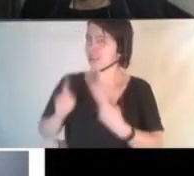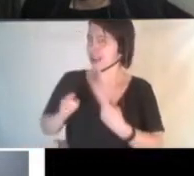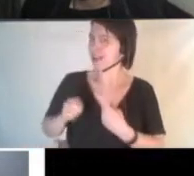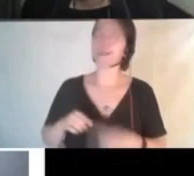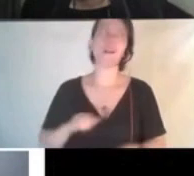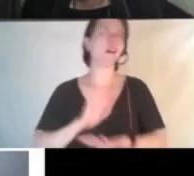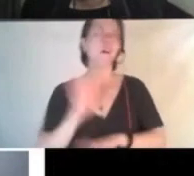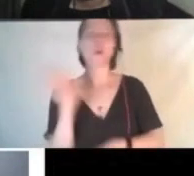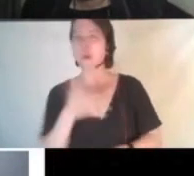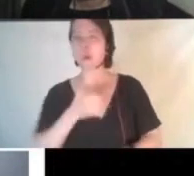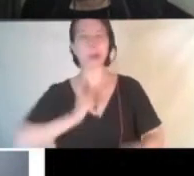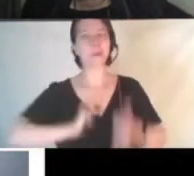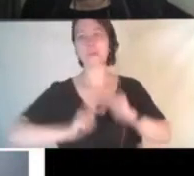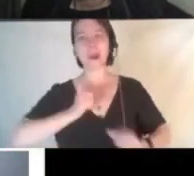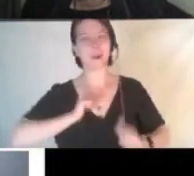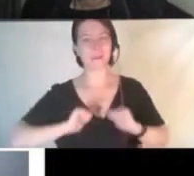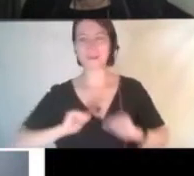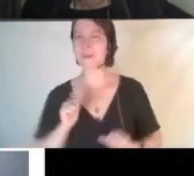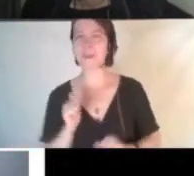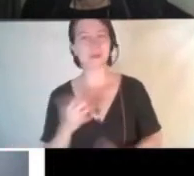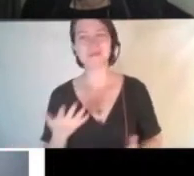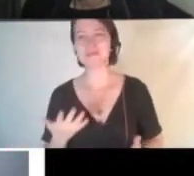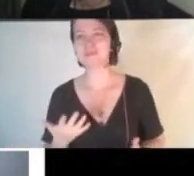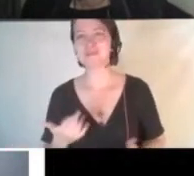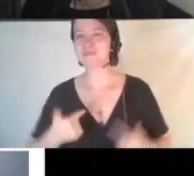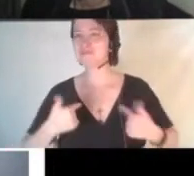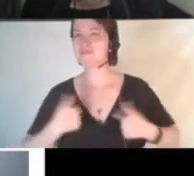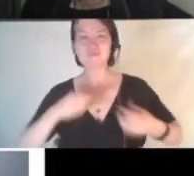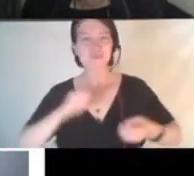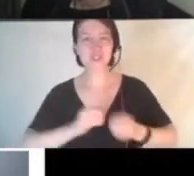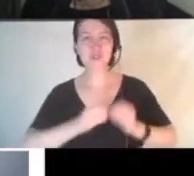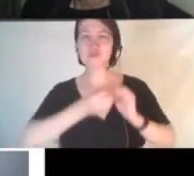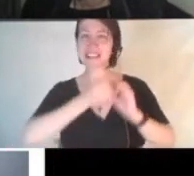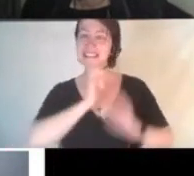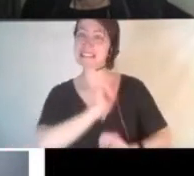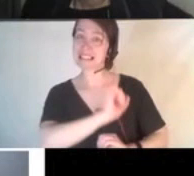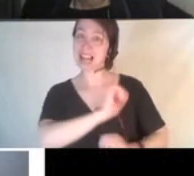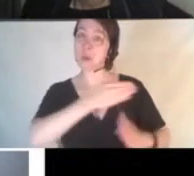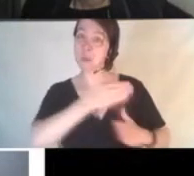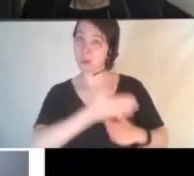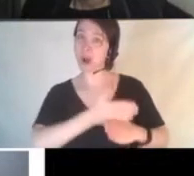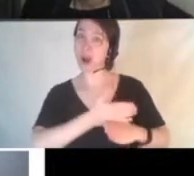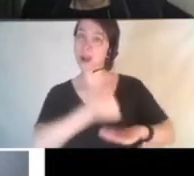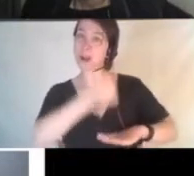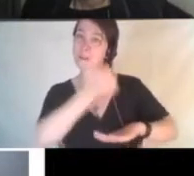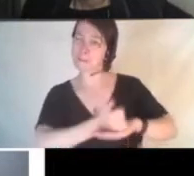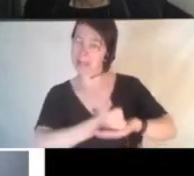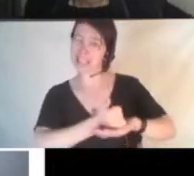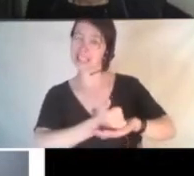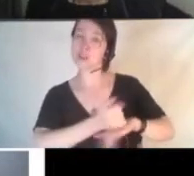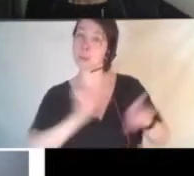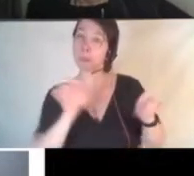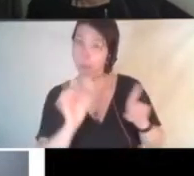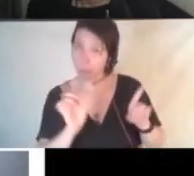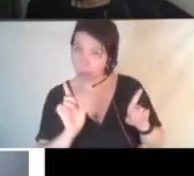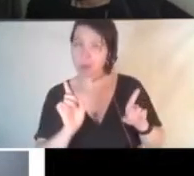proud that I've, made work that was based on something that